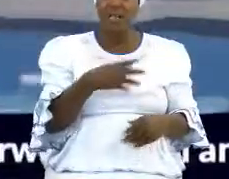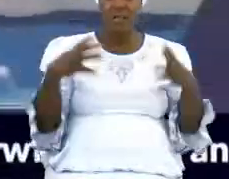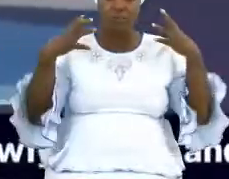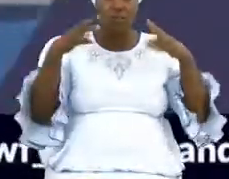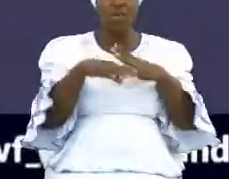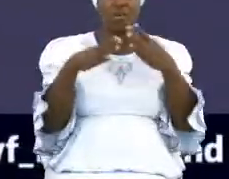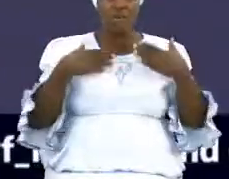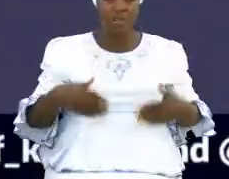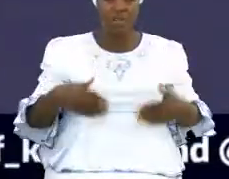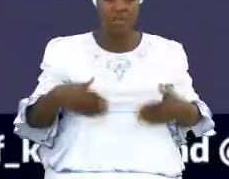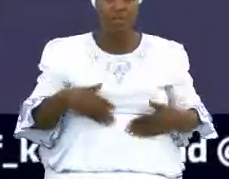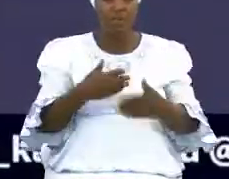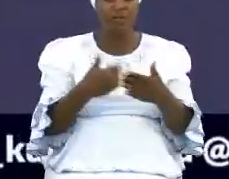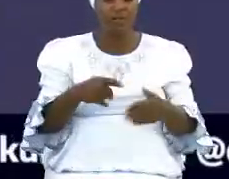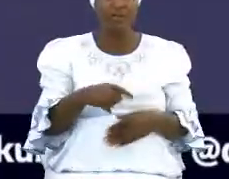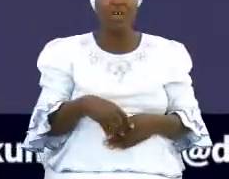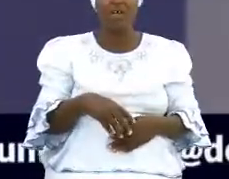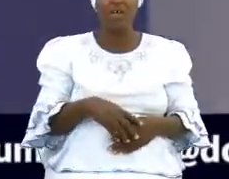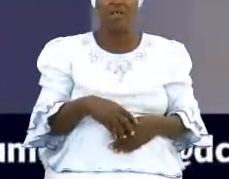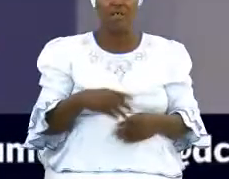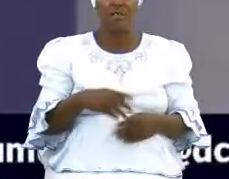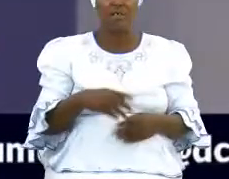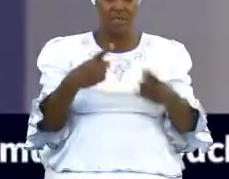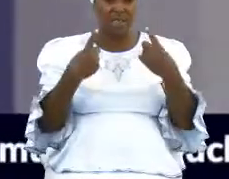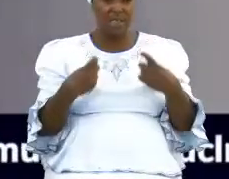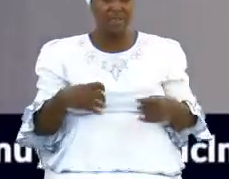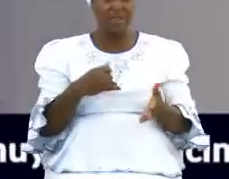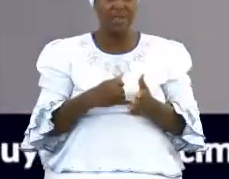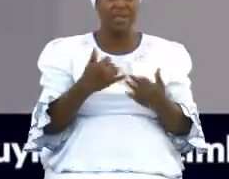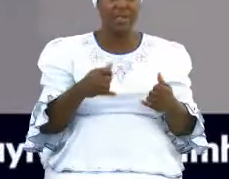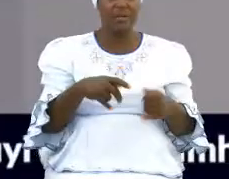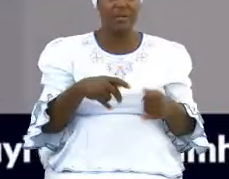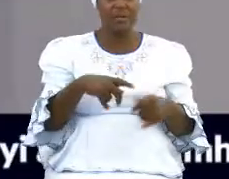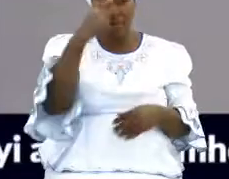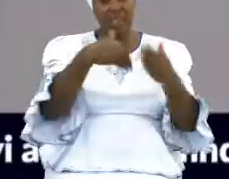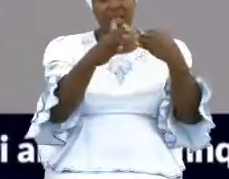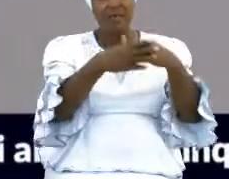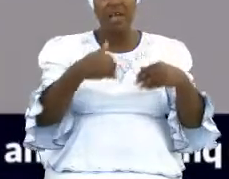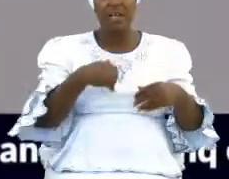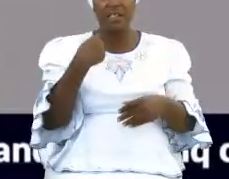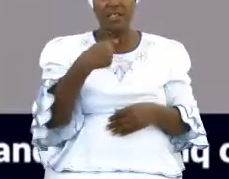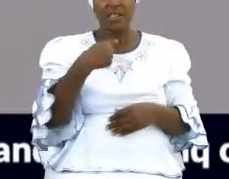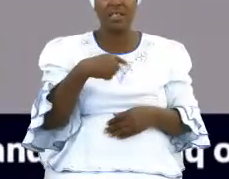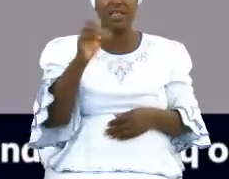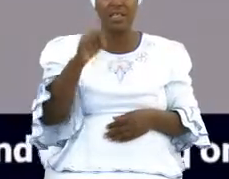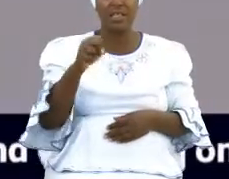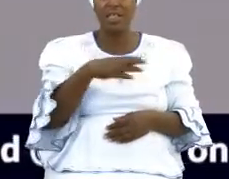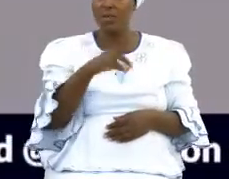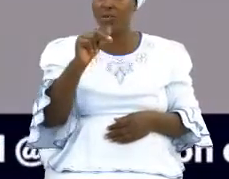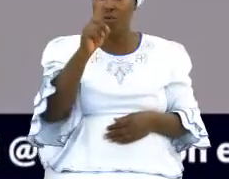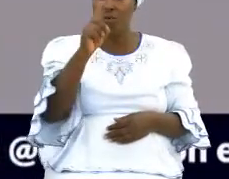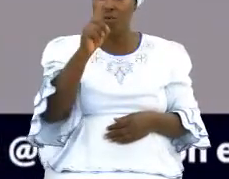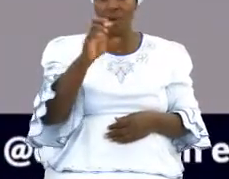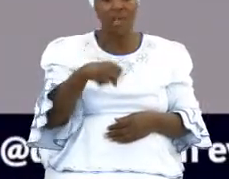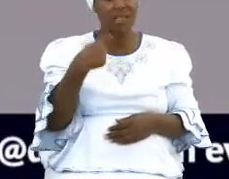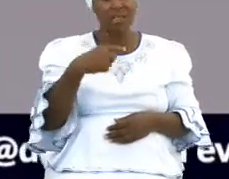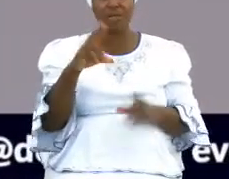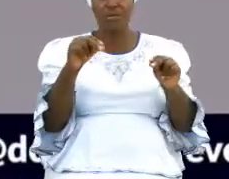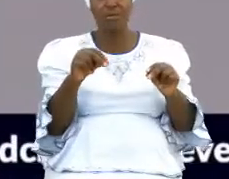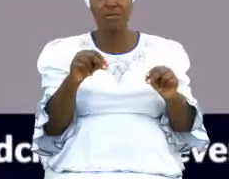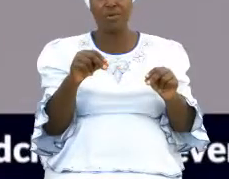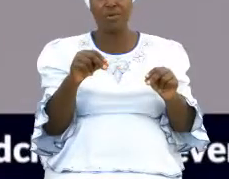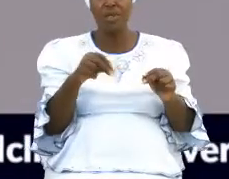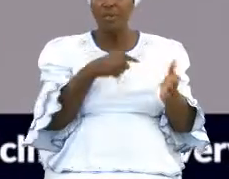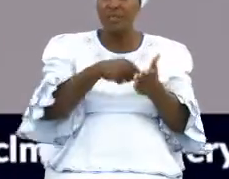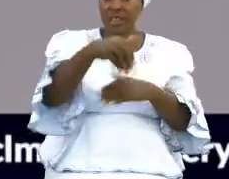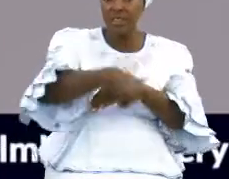up. Heaven has said yes to your miracle. And nobody can say no. Tonight is the night